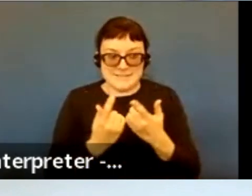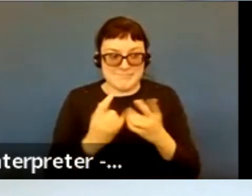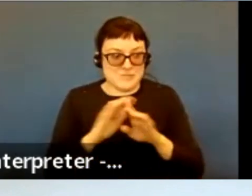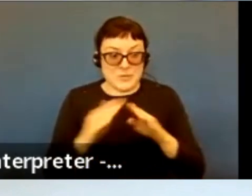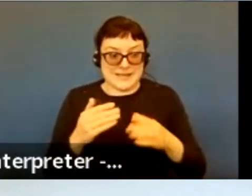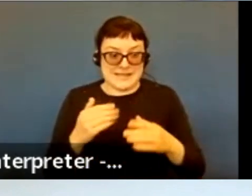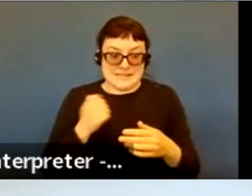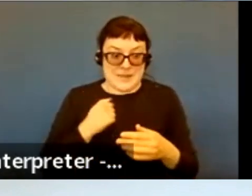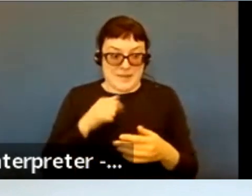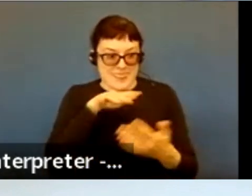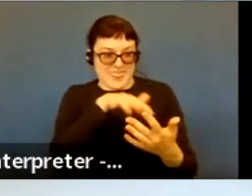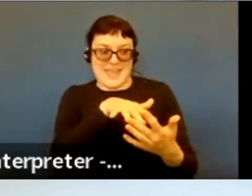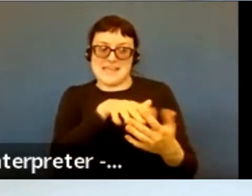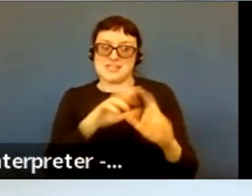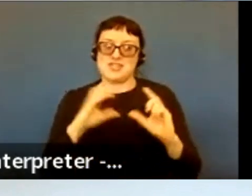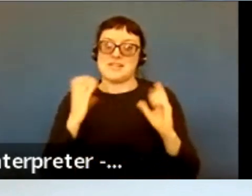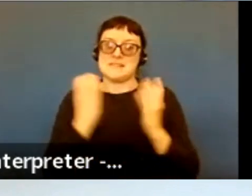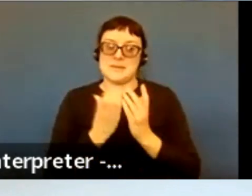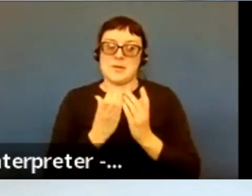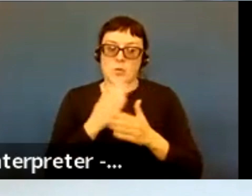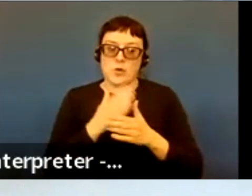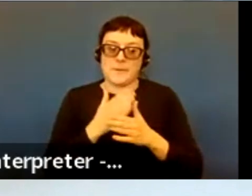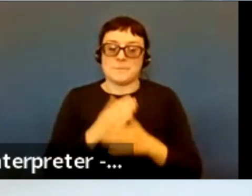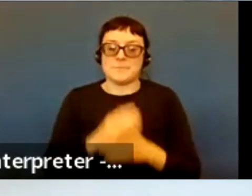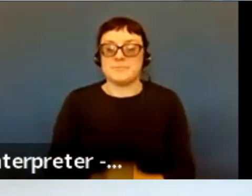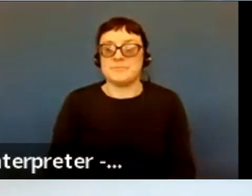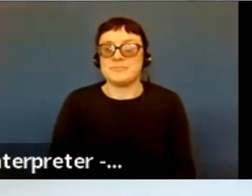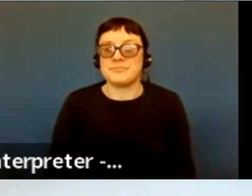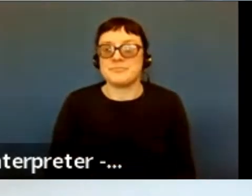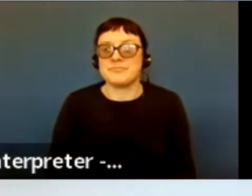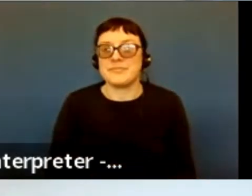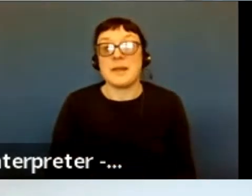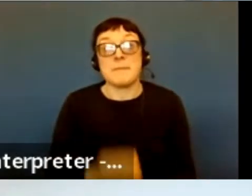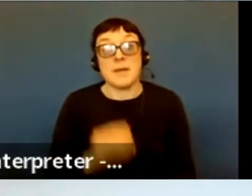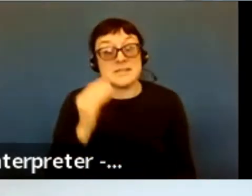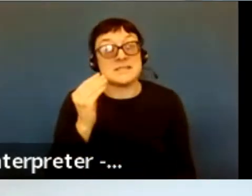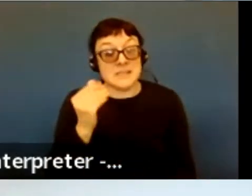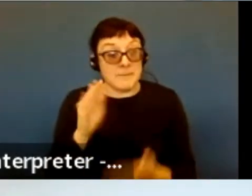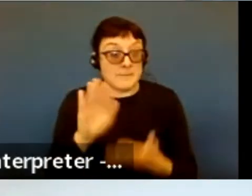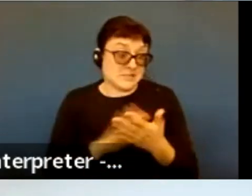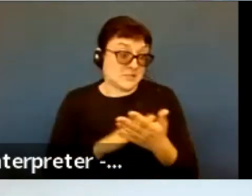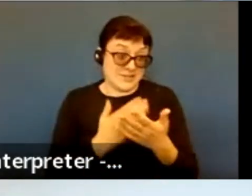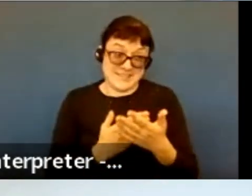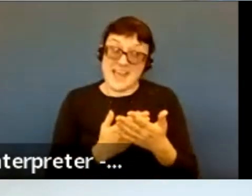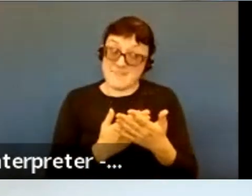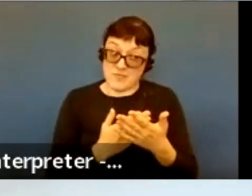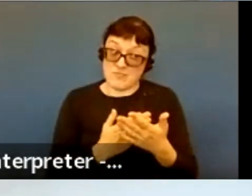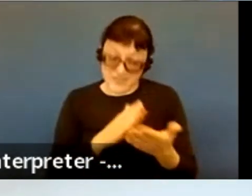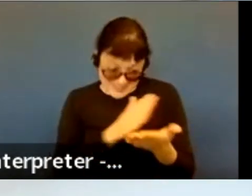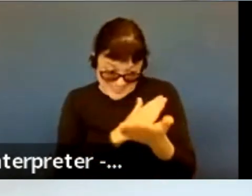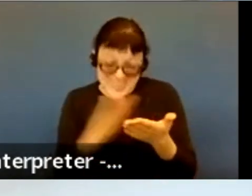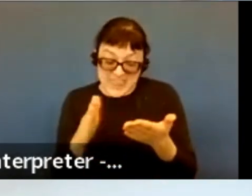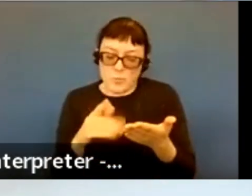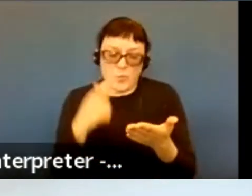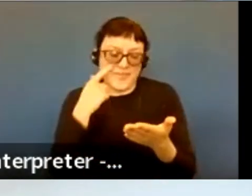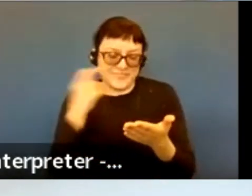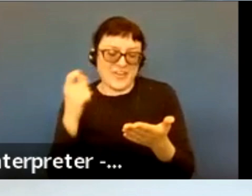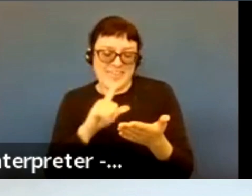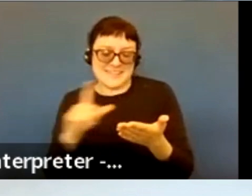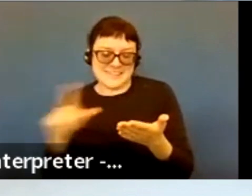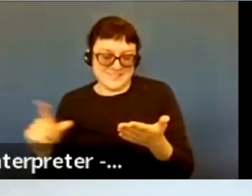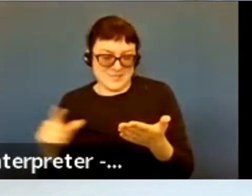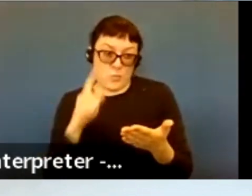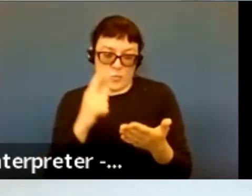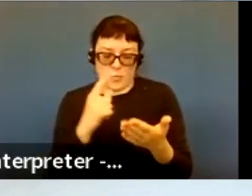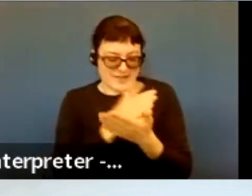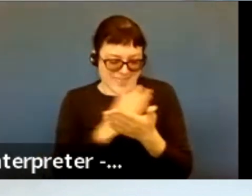from Shakespeare, and it's in there, but in some of the sonnets, that he's very, very, very clear. I'll find the one, there's a